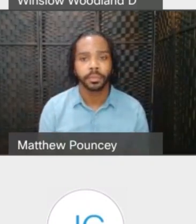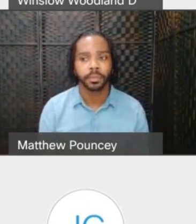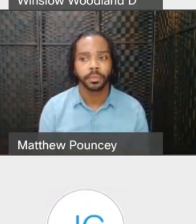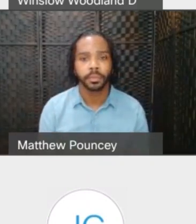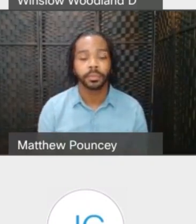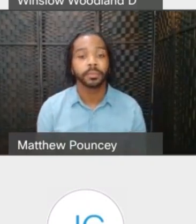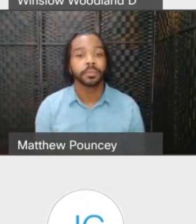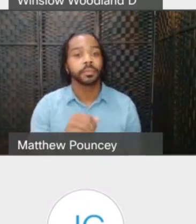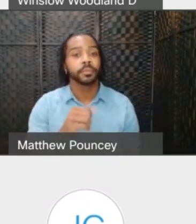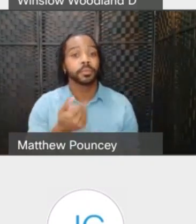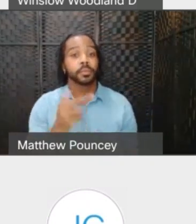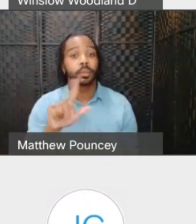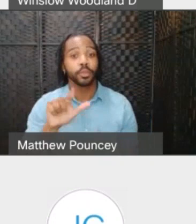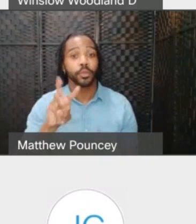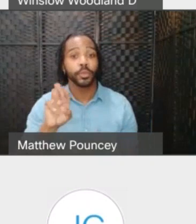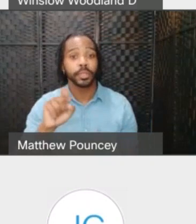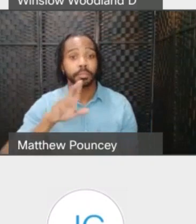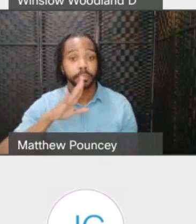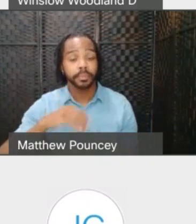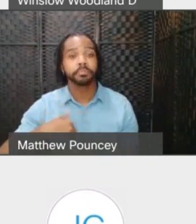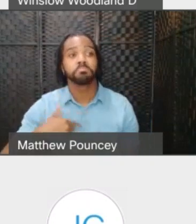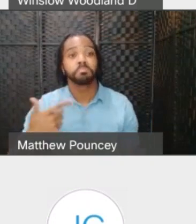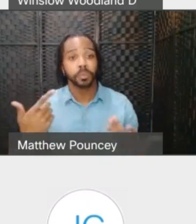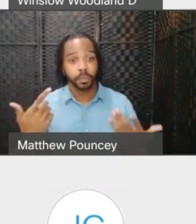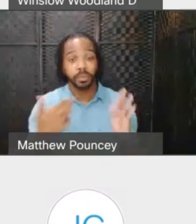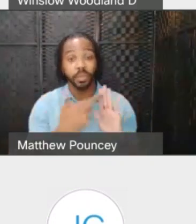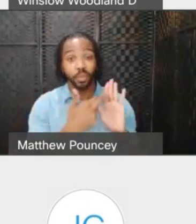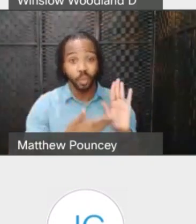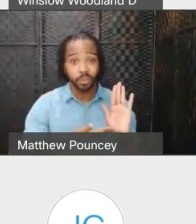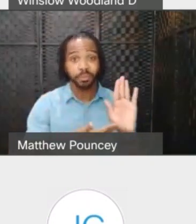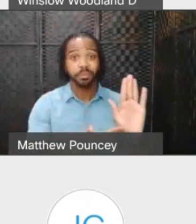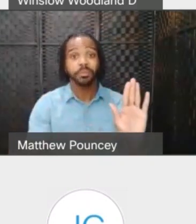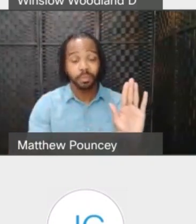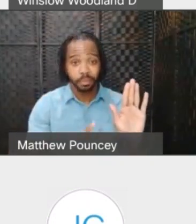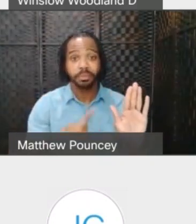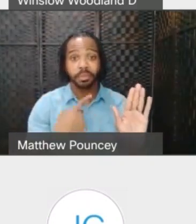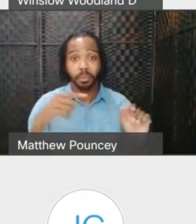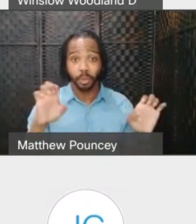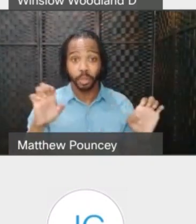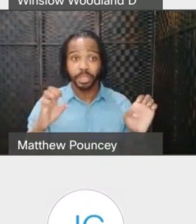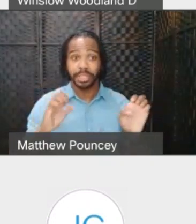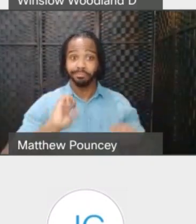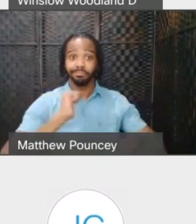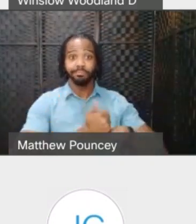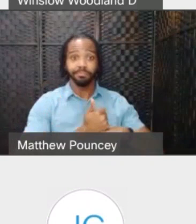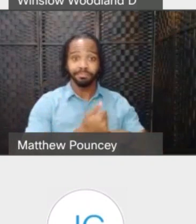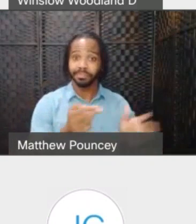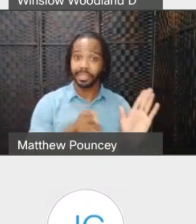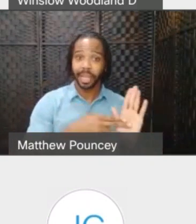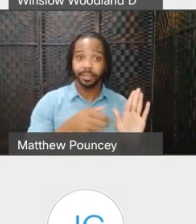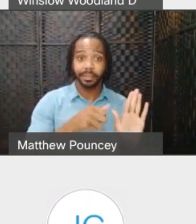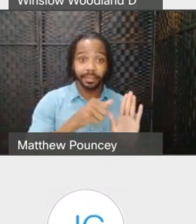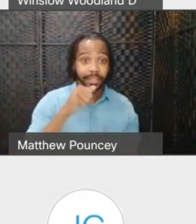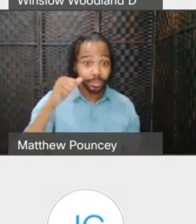So based on the regulations that the emergency rulemaking that was signed yesterday